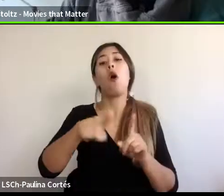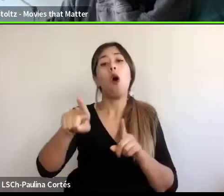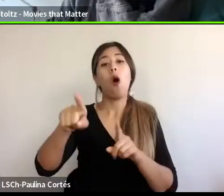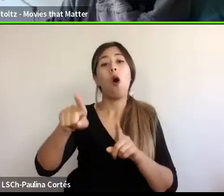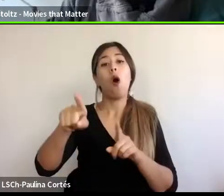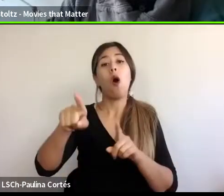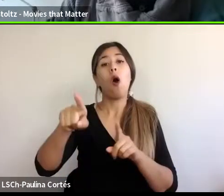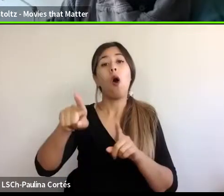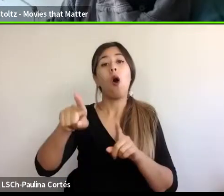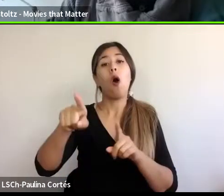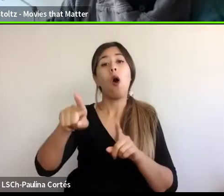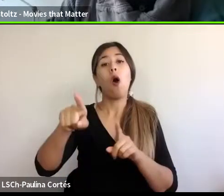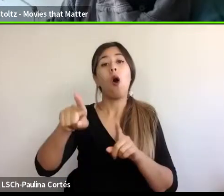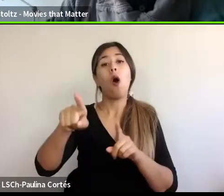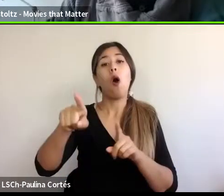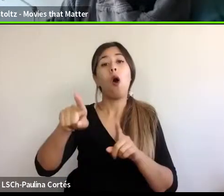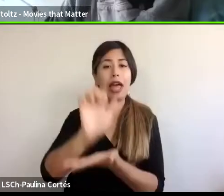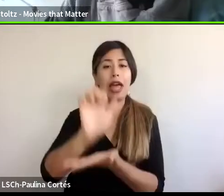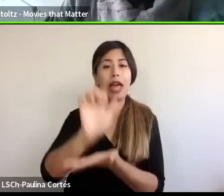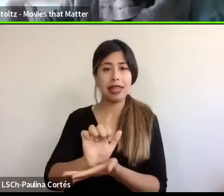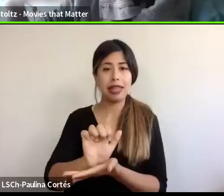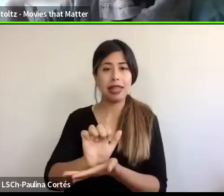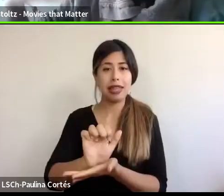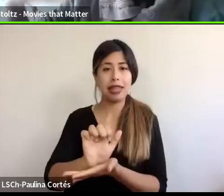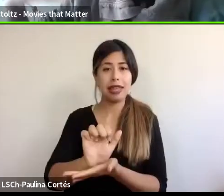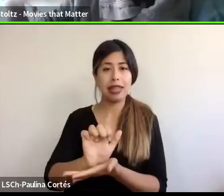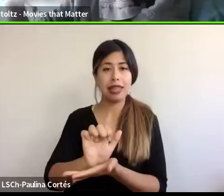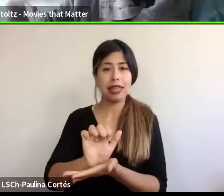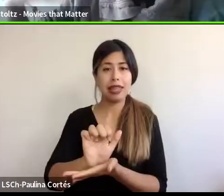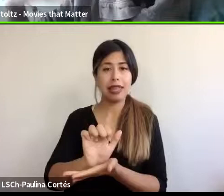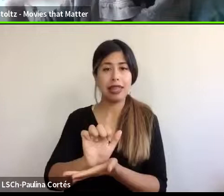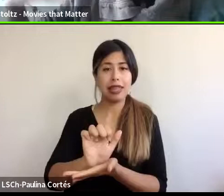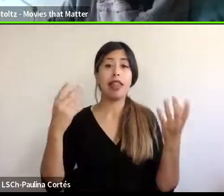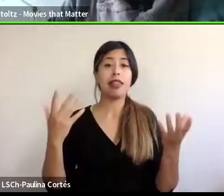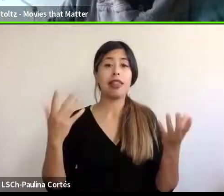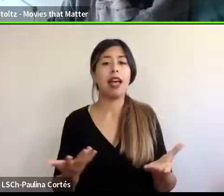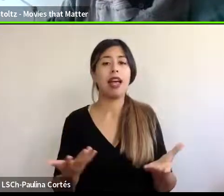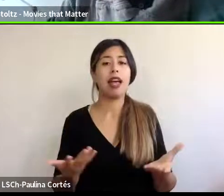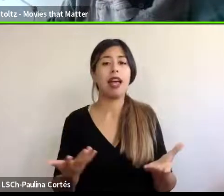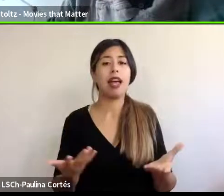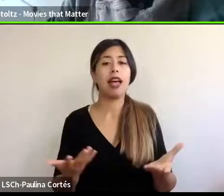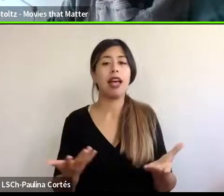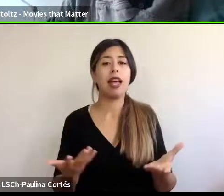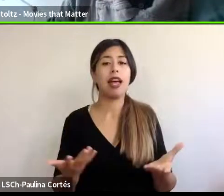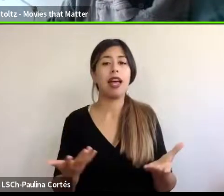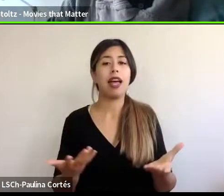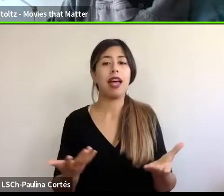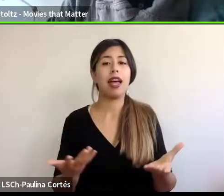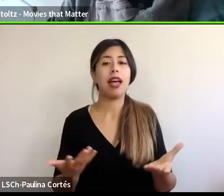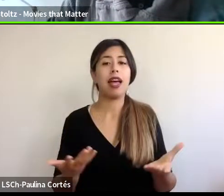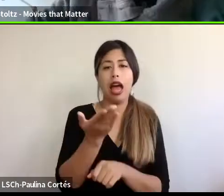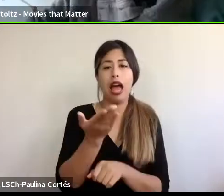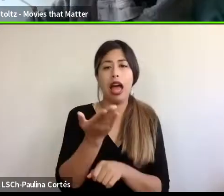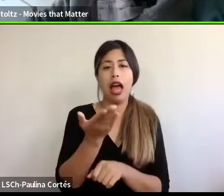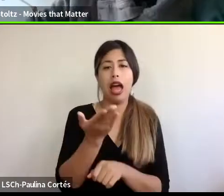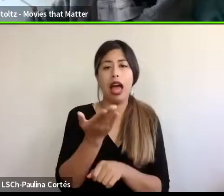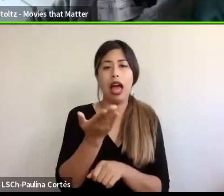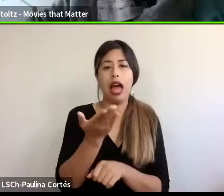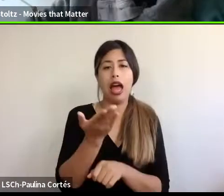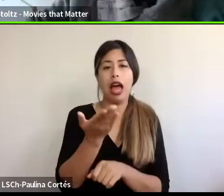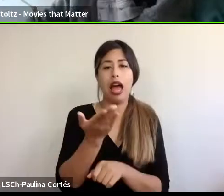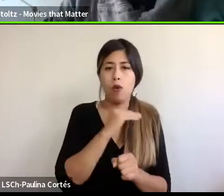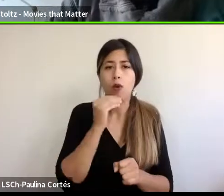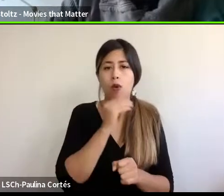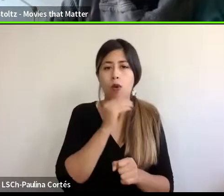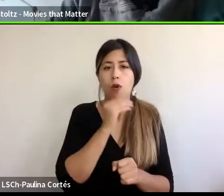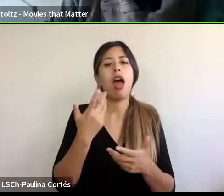world. But they we parted ways a couple of years ago, and now the Postcode Lottery actually stepped in. So